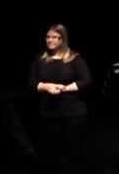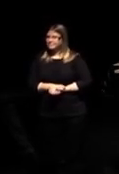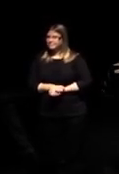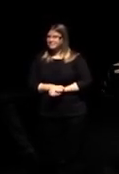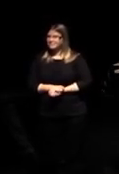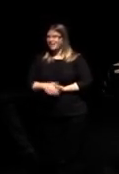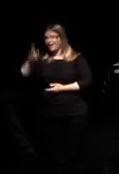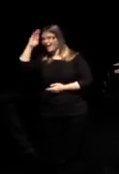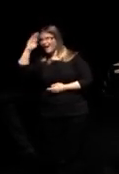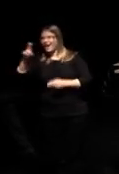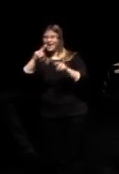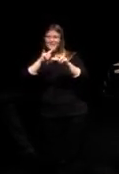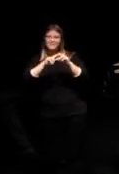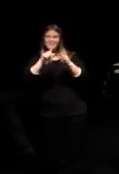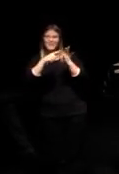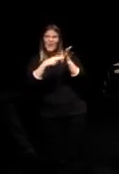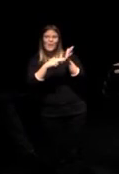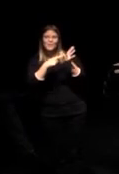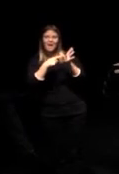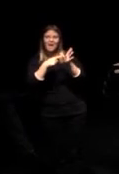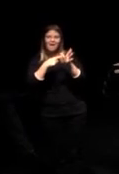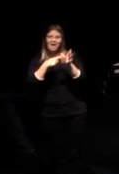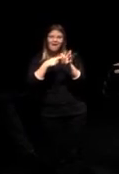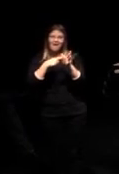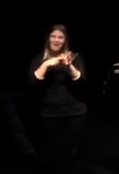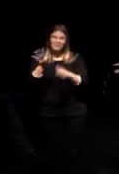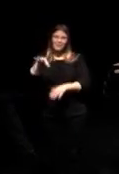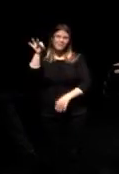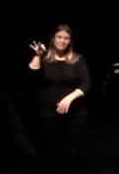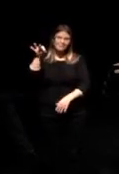Hi Fiona, I'm going to pick on you. Sorry, can I squeeze past?